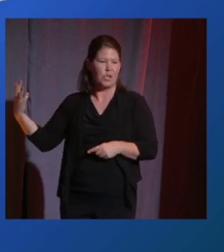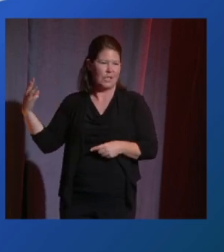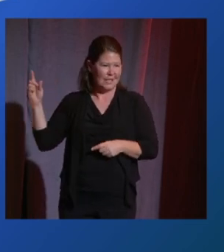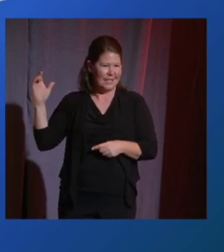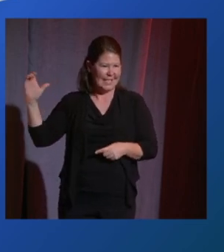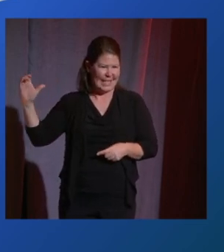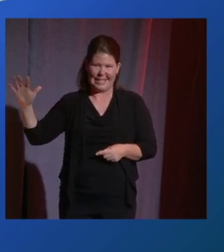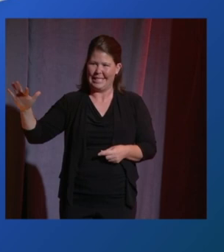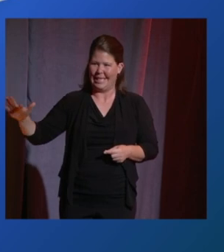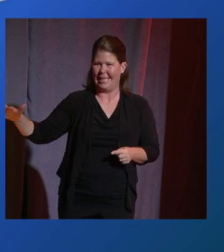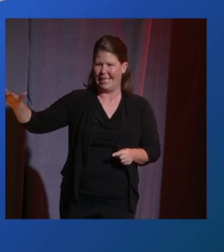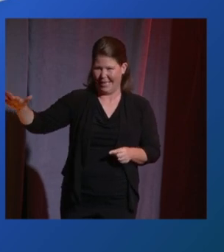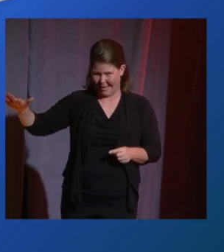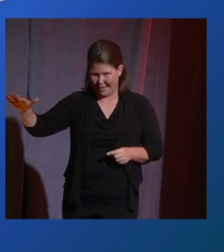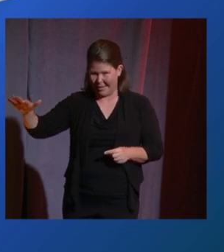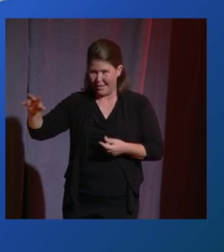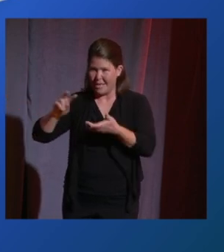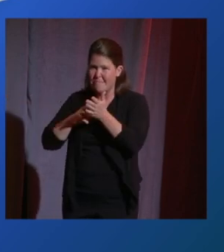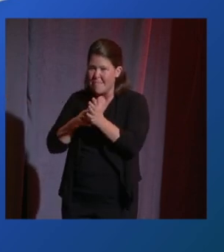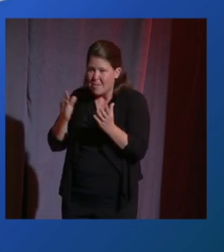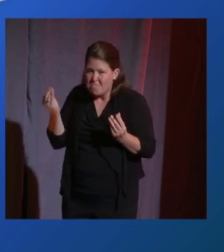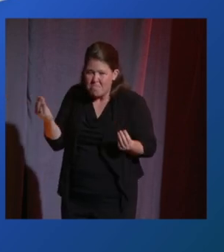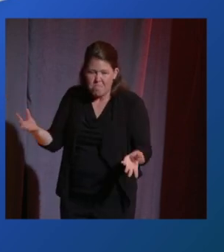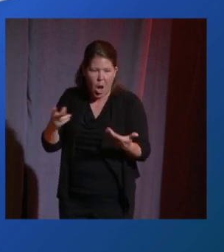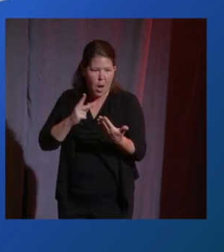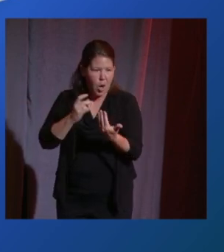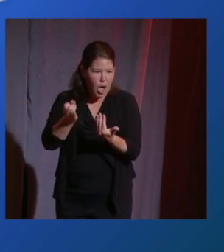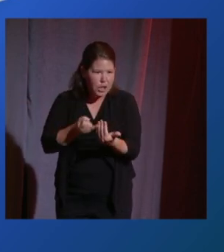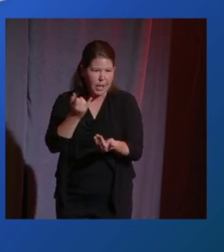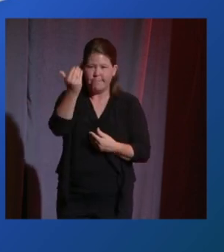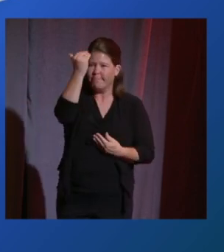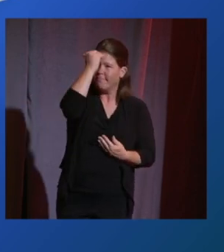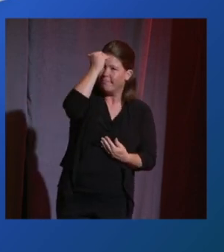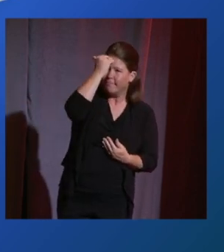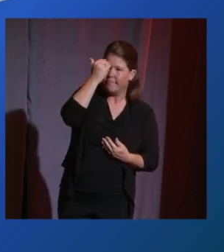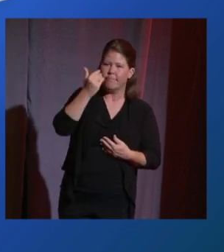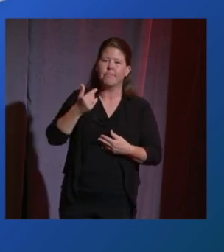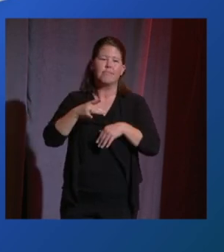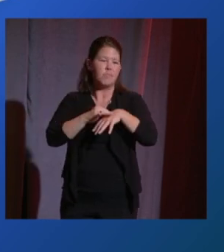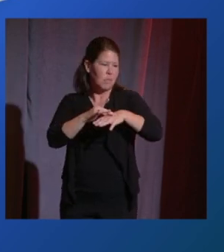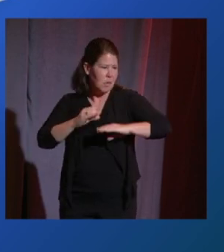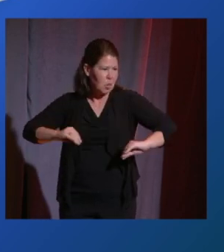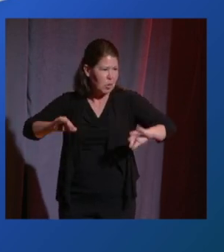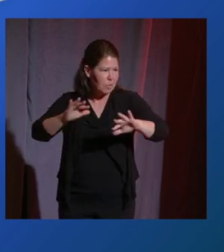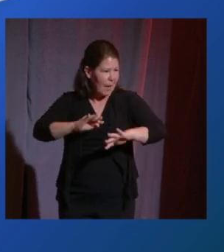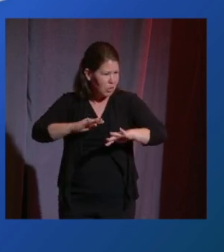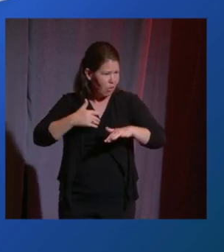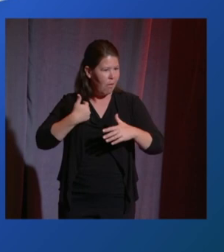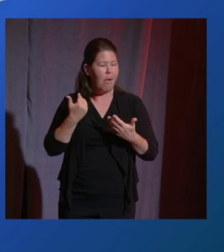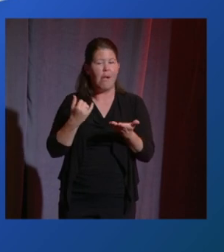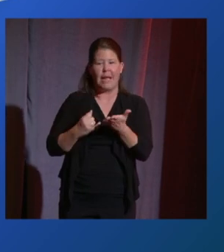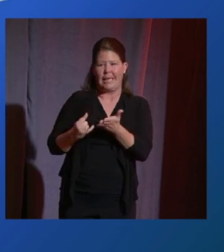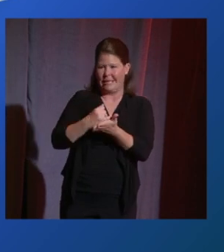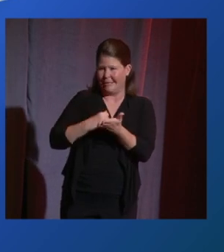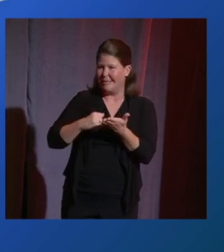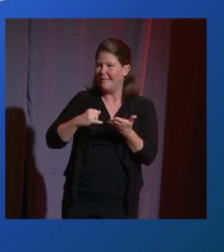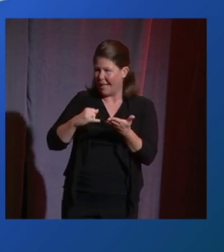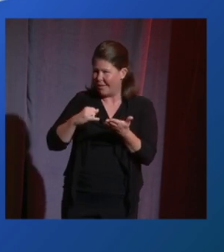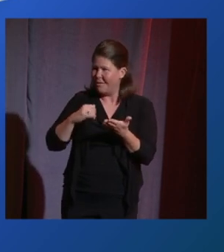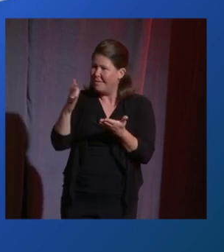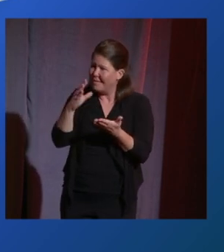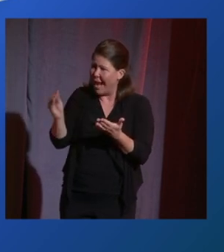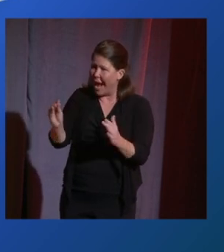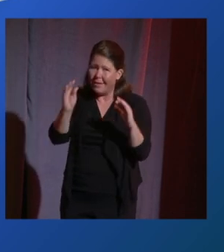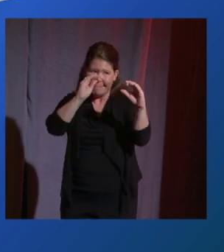that are familiar with geospatial intelligence and so and then also helping faculty to understand um the careers that